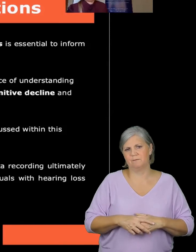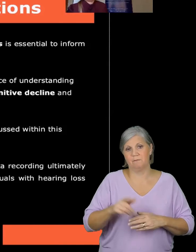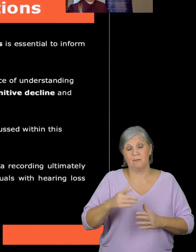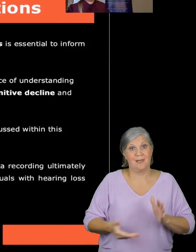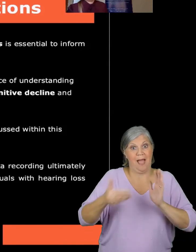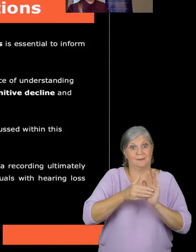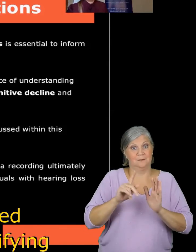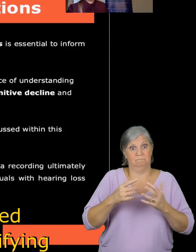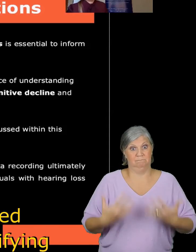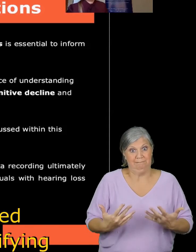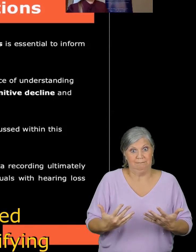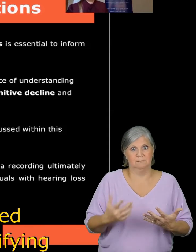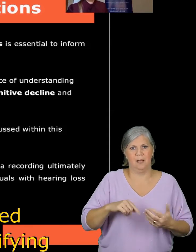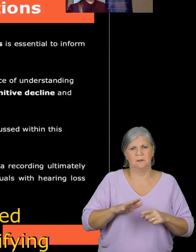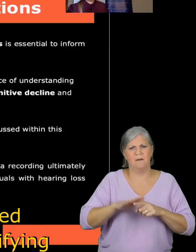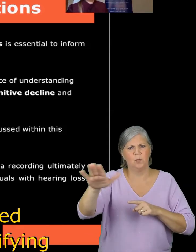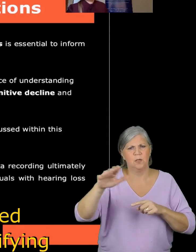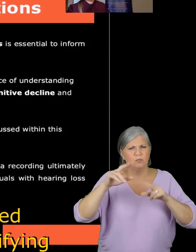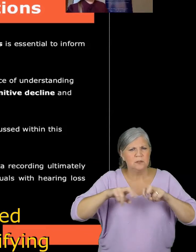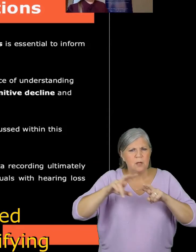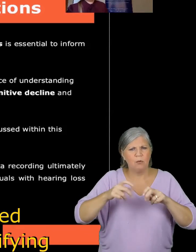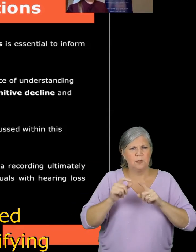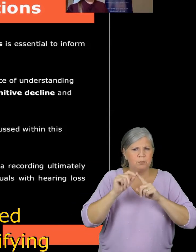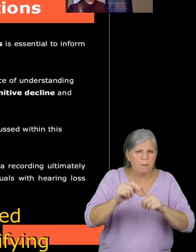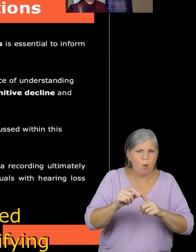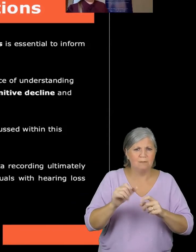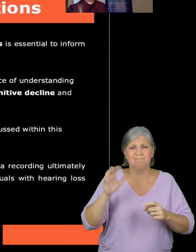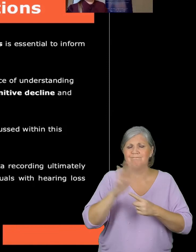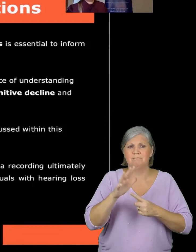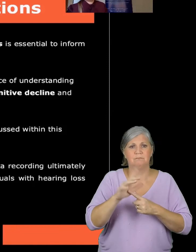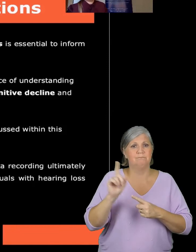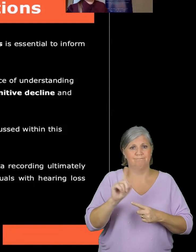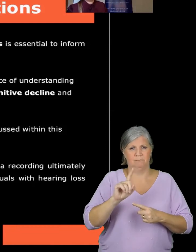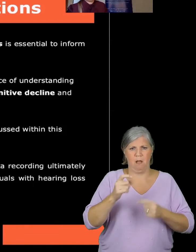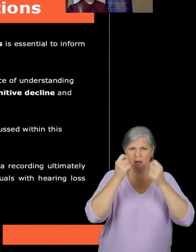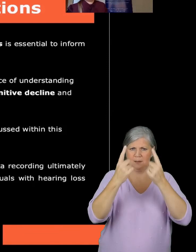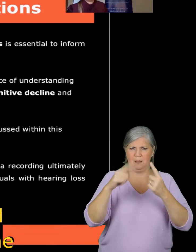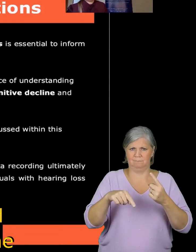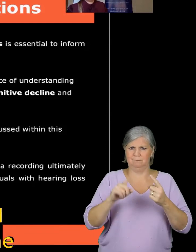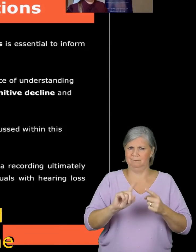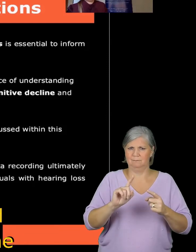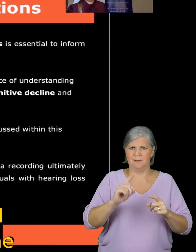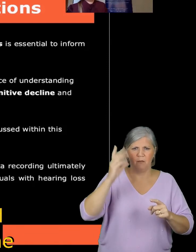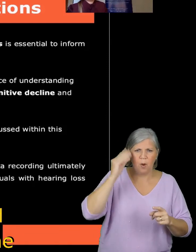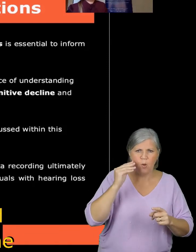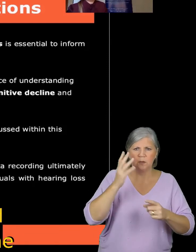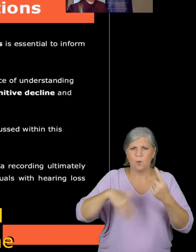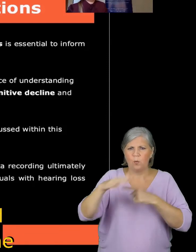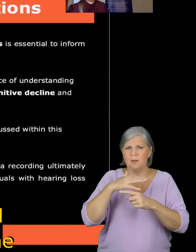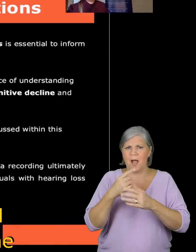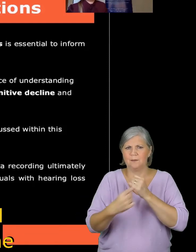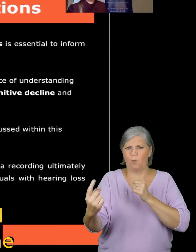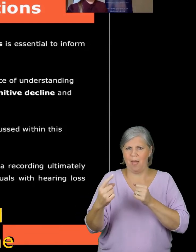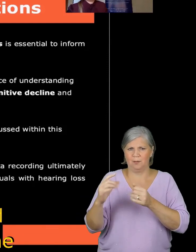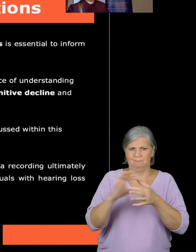adults. Social isolation was identified as a possible later life modifying factor for dementia, and as